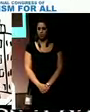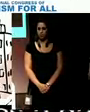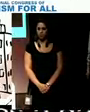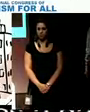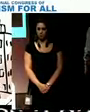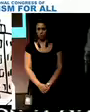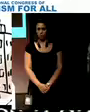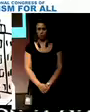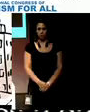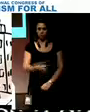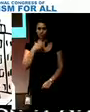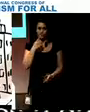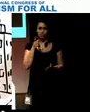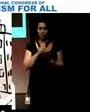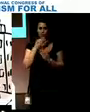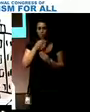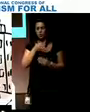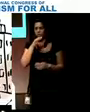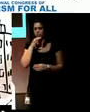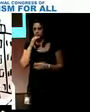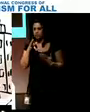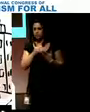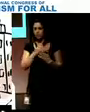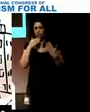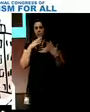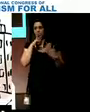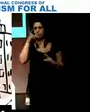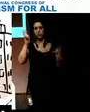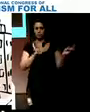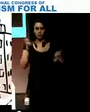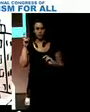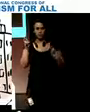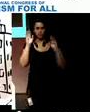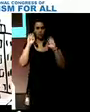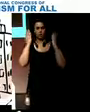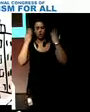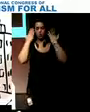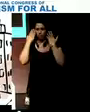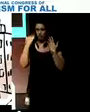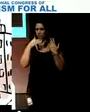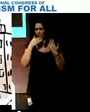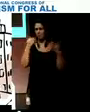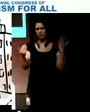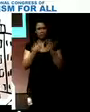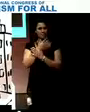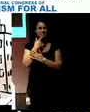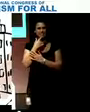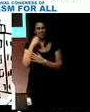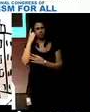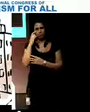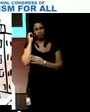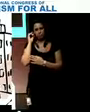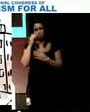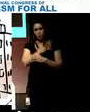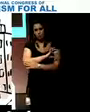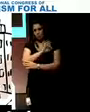Pues de nuevo, muy Once again, good afternoon, everyone. Thank you for your presence here in this